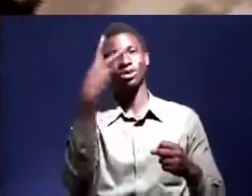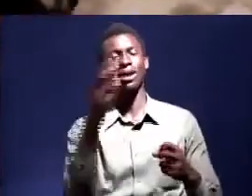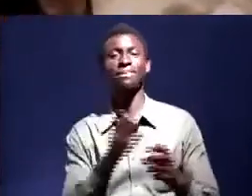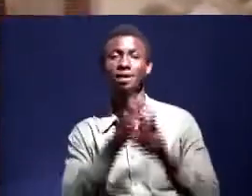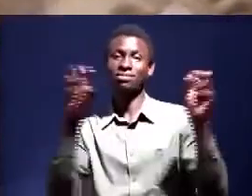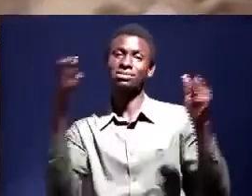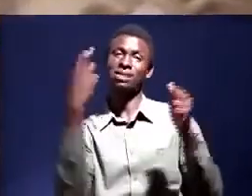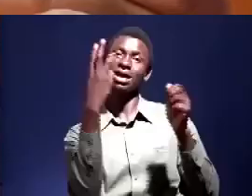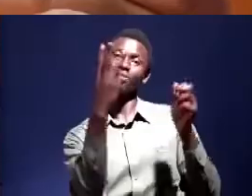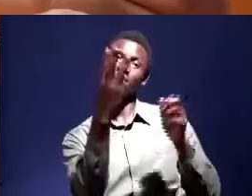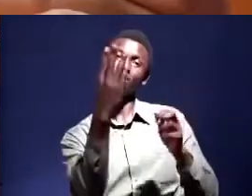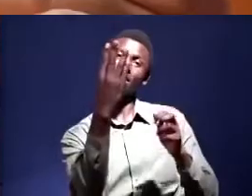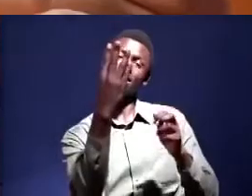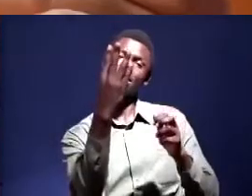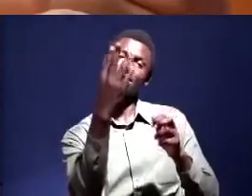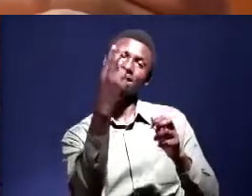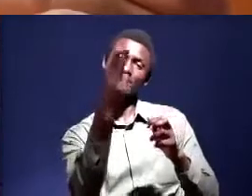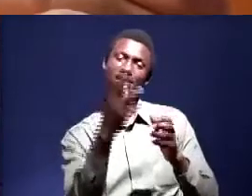those that were baptized